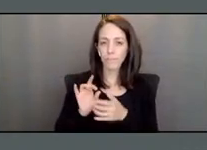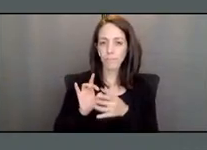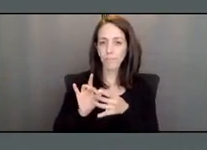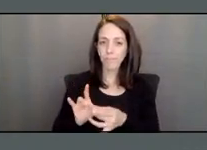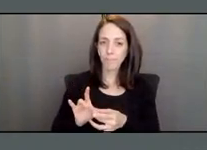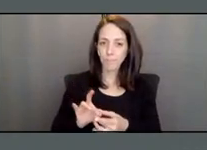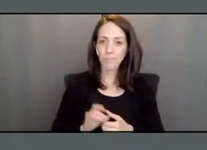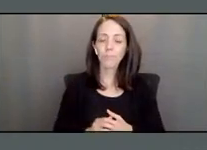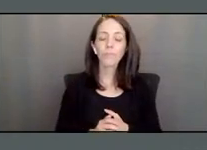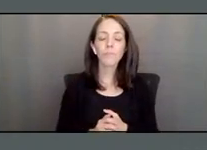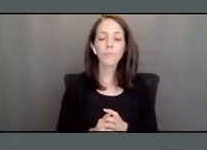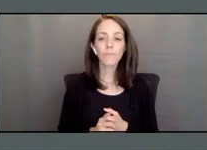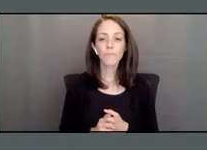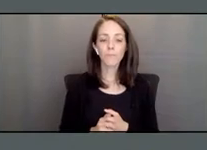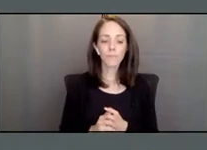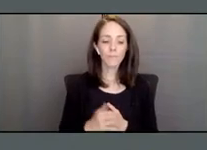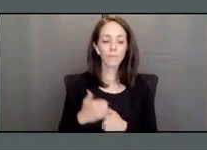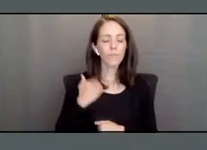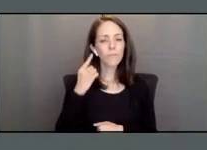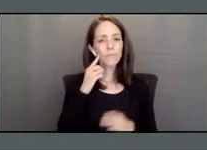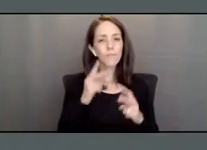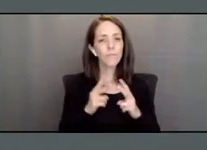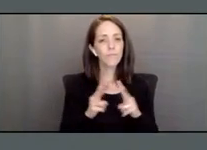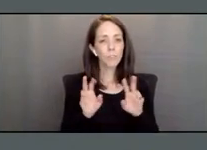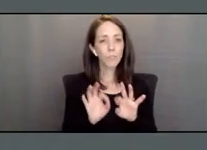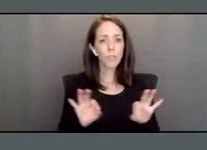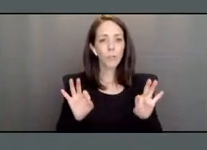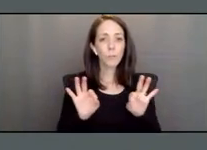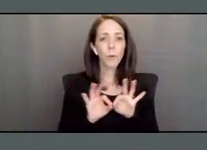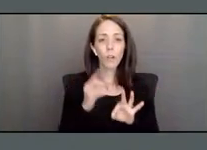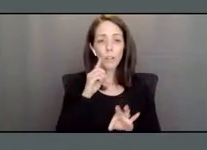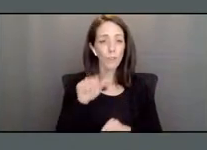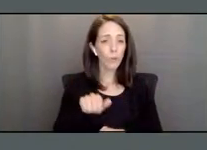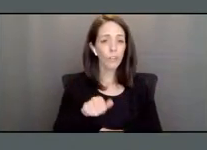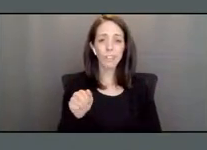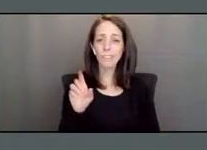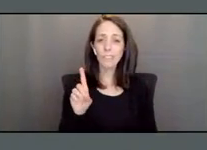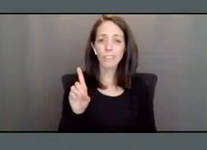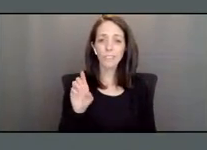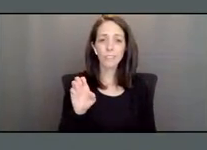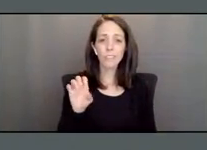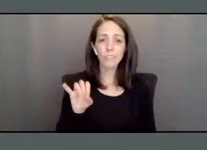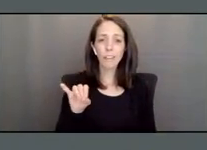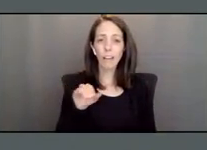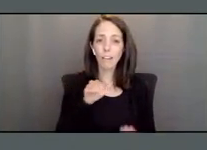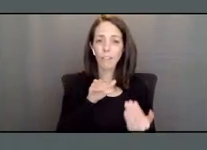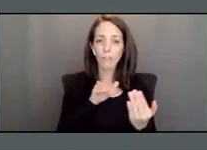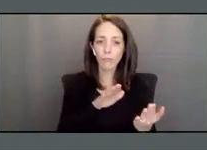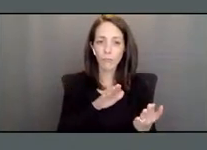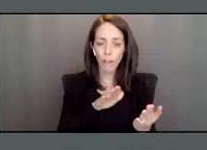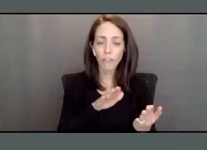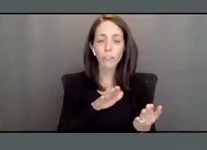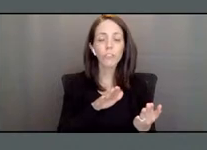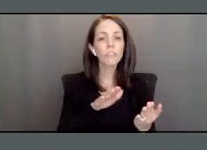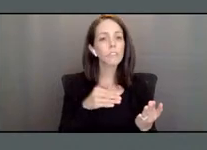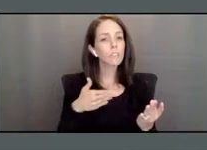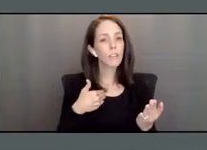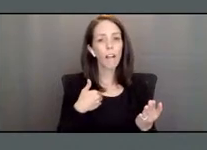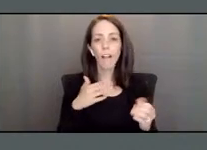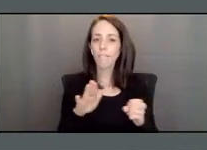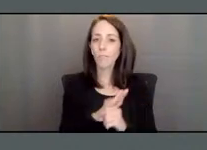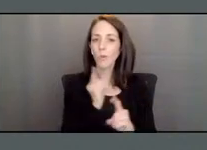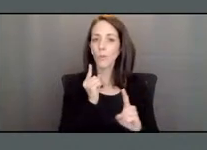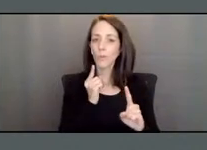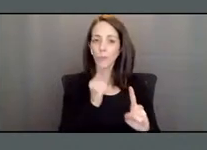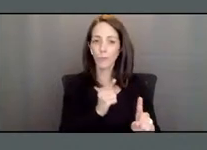I think it's really important for any DEI strategy to have an overt goal around disability inclusion.